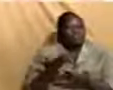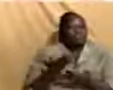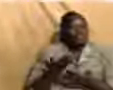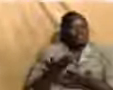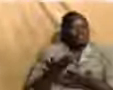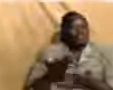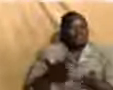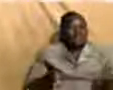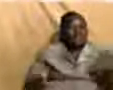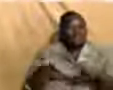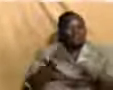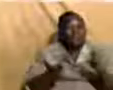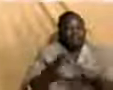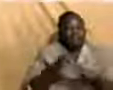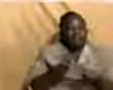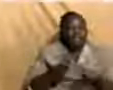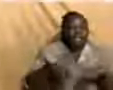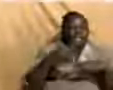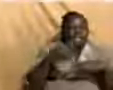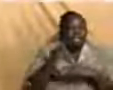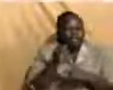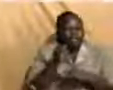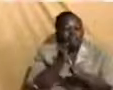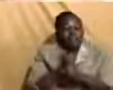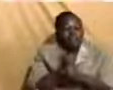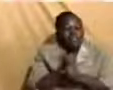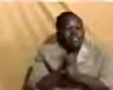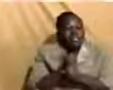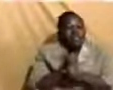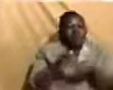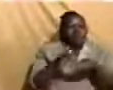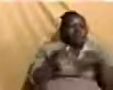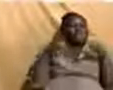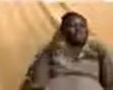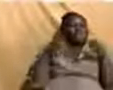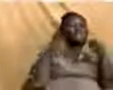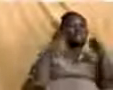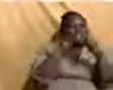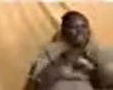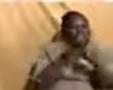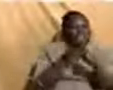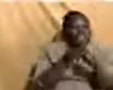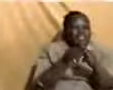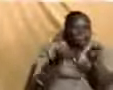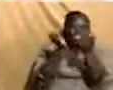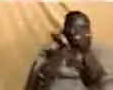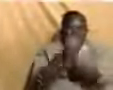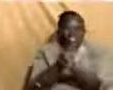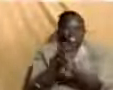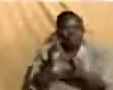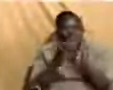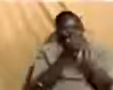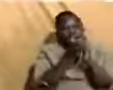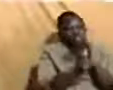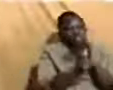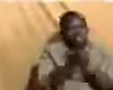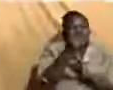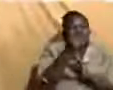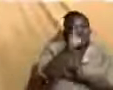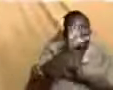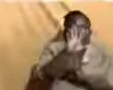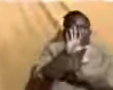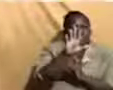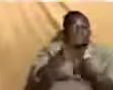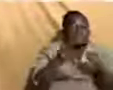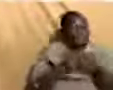referendum, whether he jumped the gun, he should have waited until we got to the stage of Article 257, Clause 10 and all that.